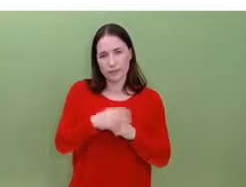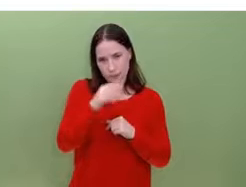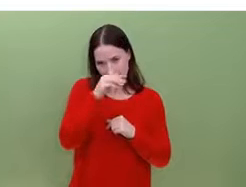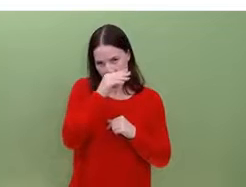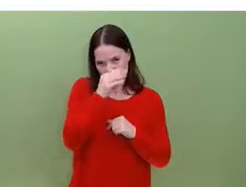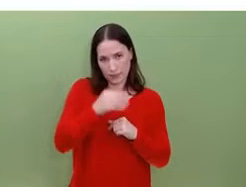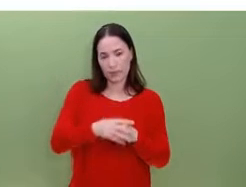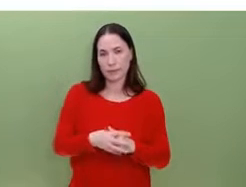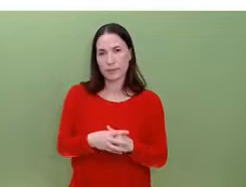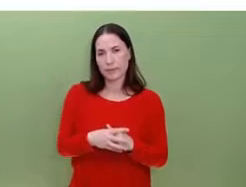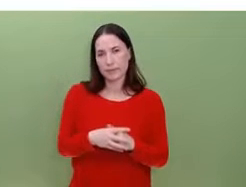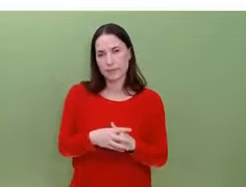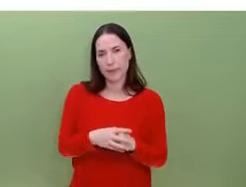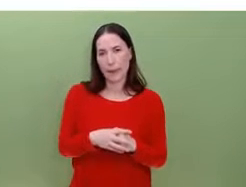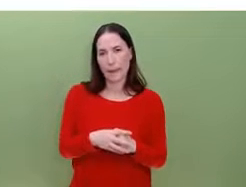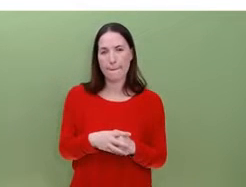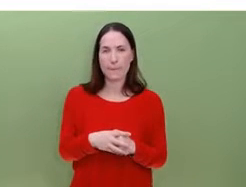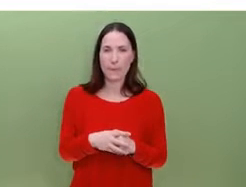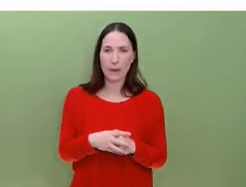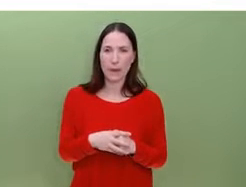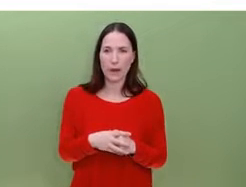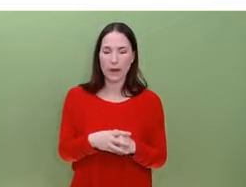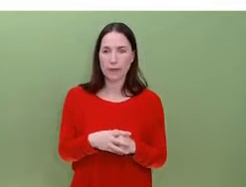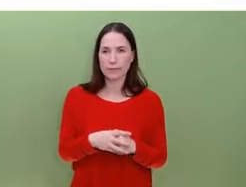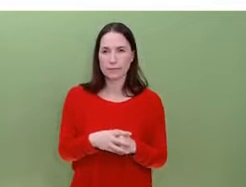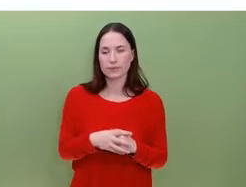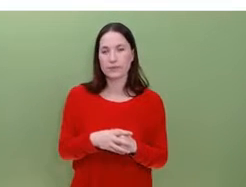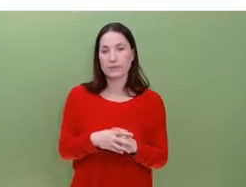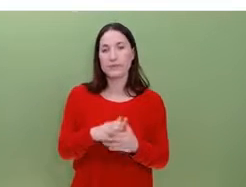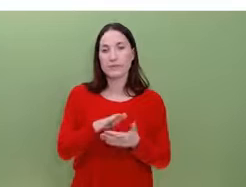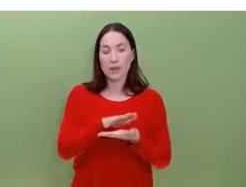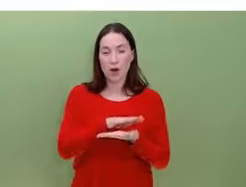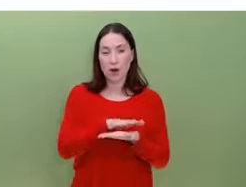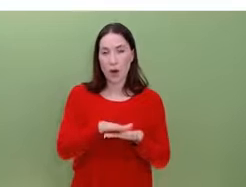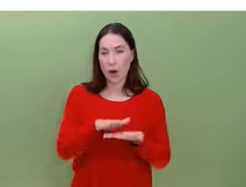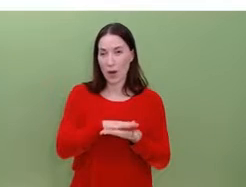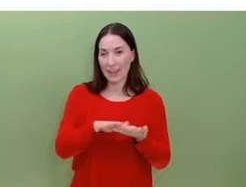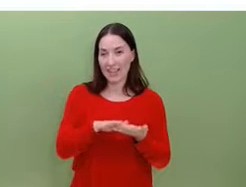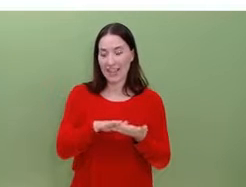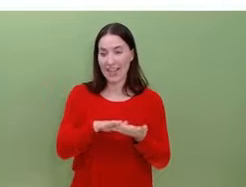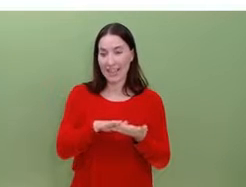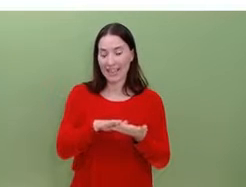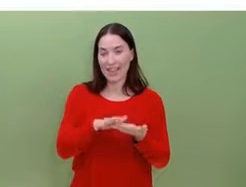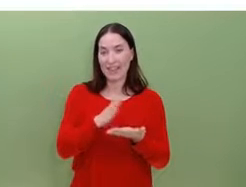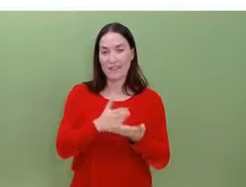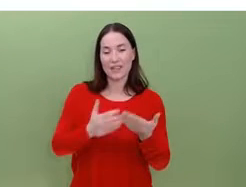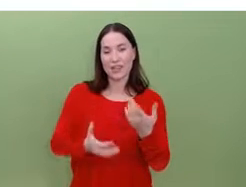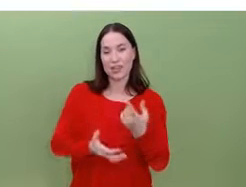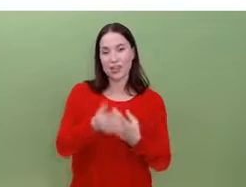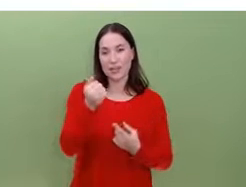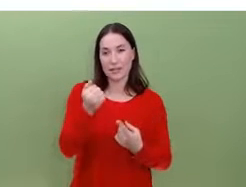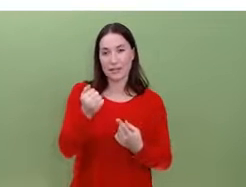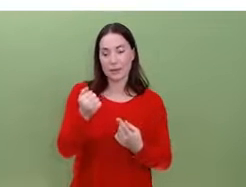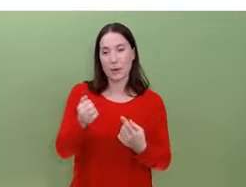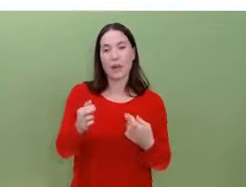if, you know, Holly, if this is achievable, then it will be achieved if the people in front of you